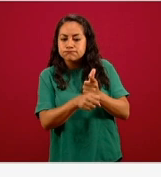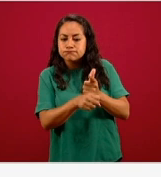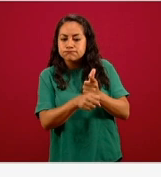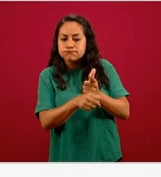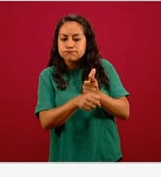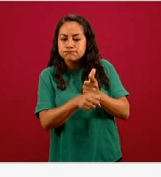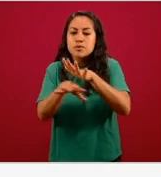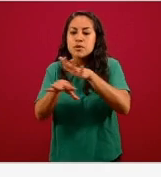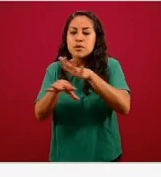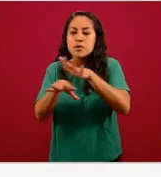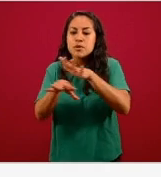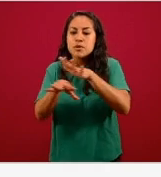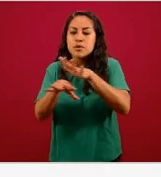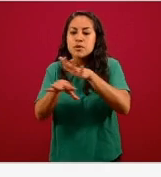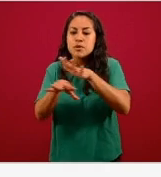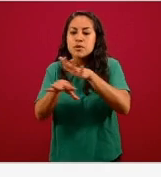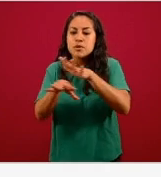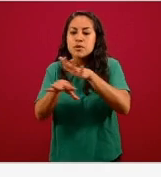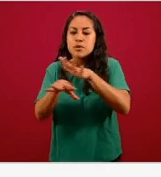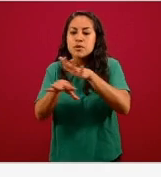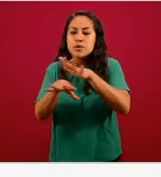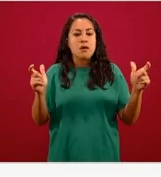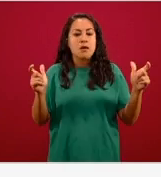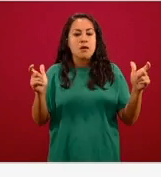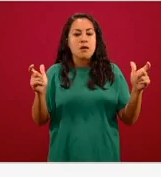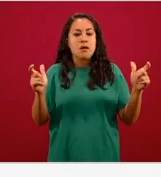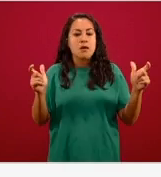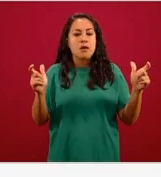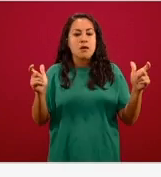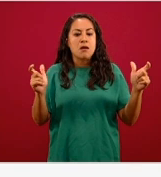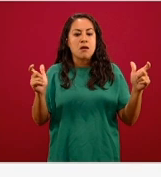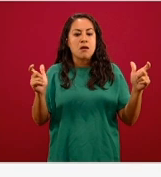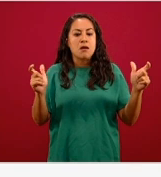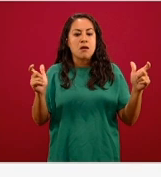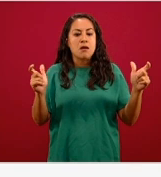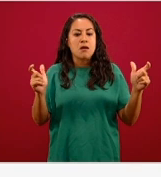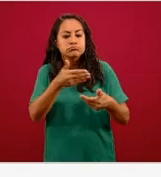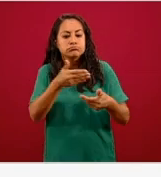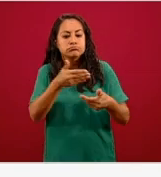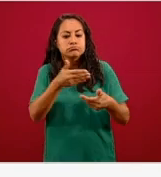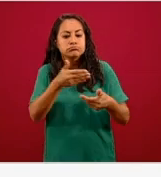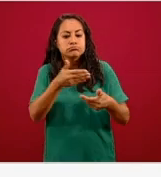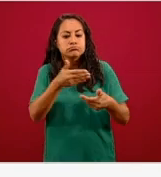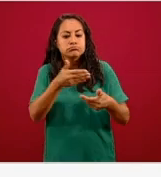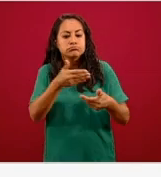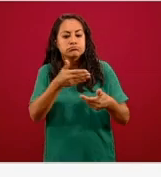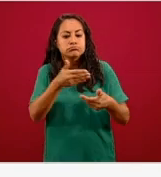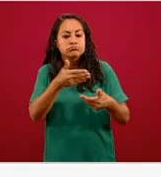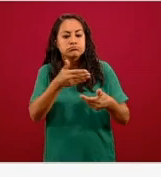little yellow parts will eventually turn blue or disappear,